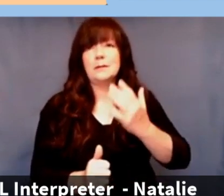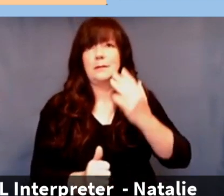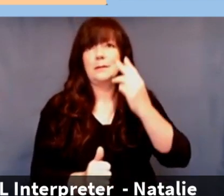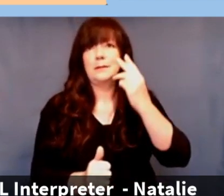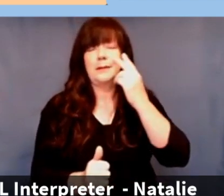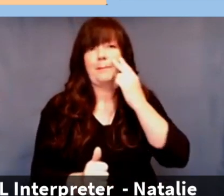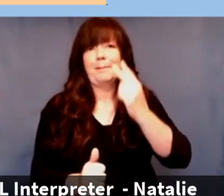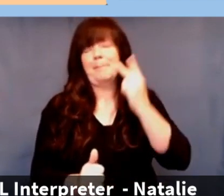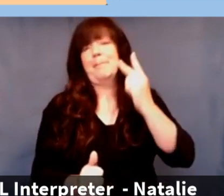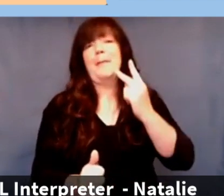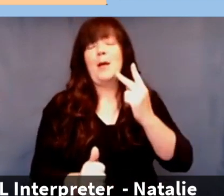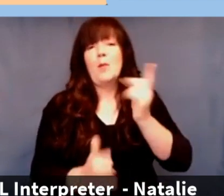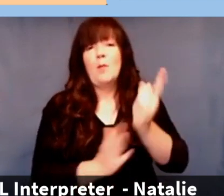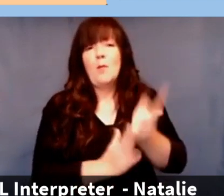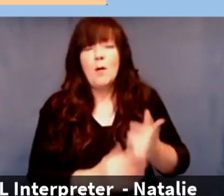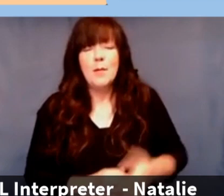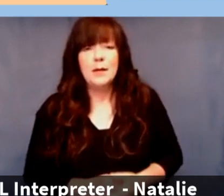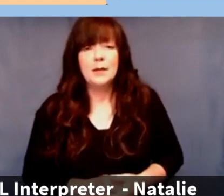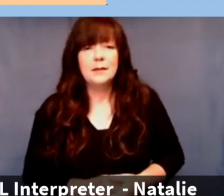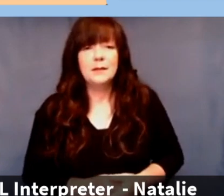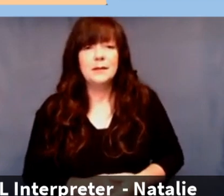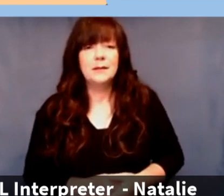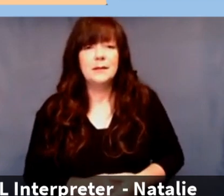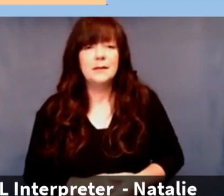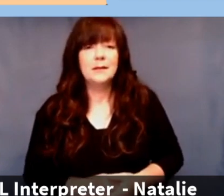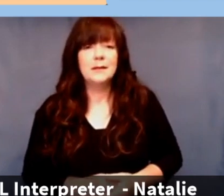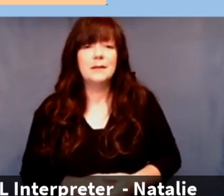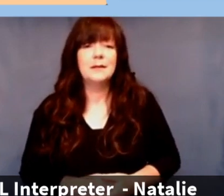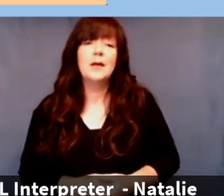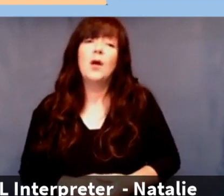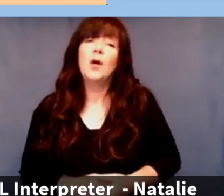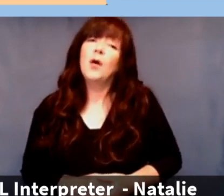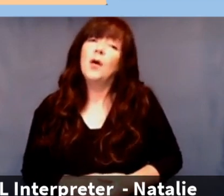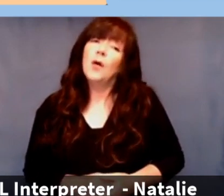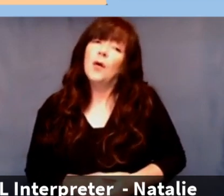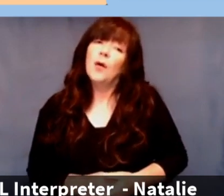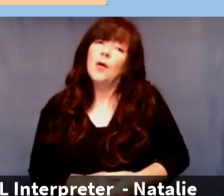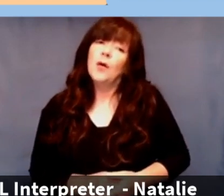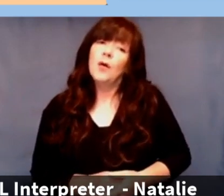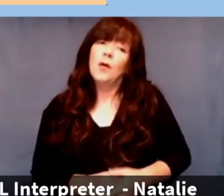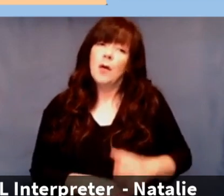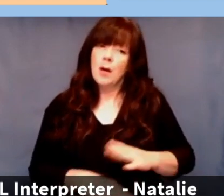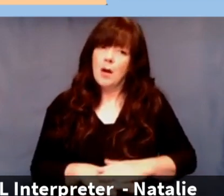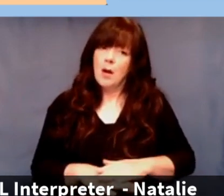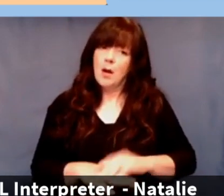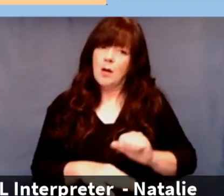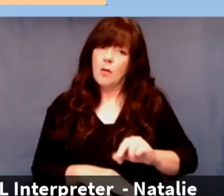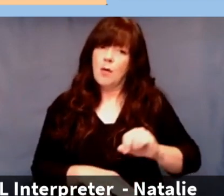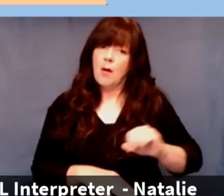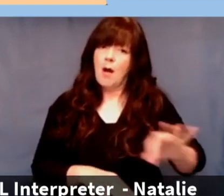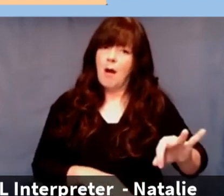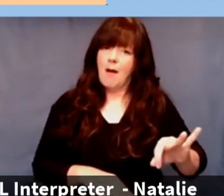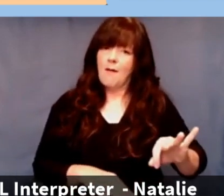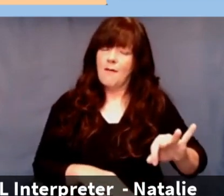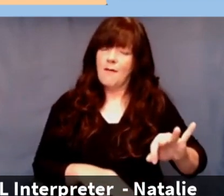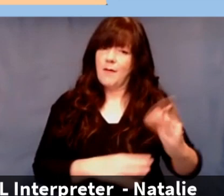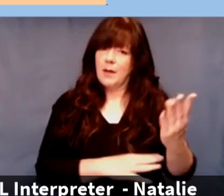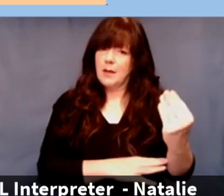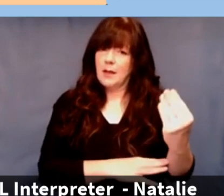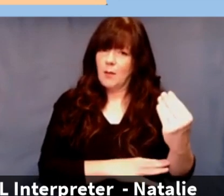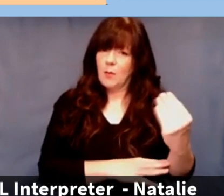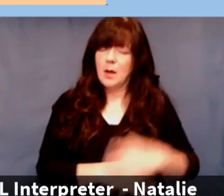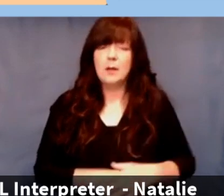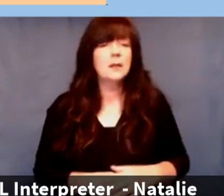most memorable moment coming back to set? On or off? Either.